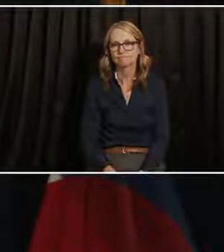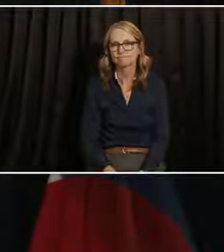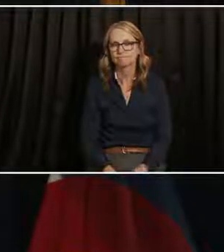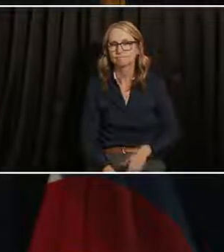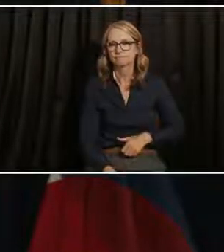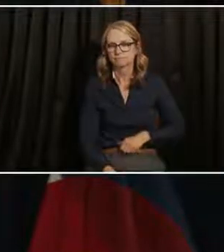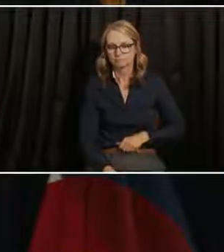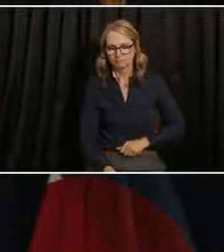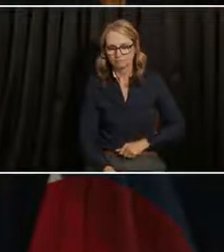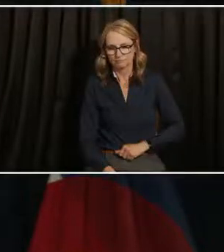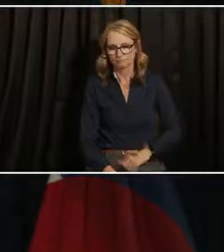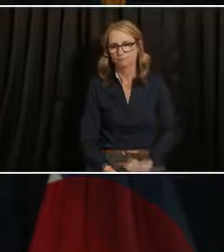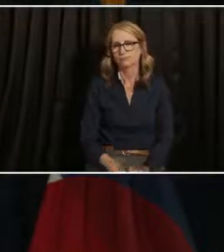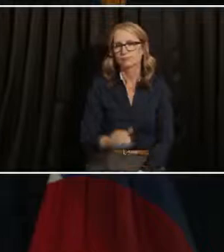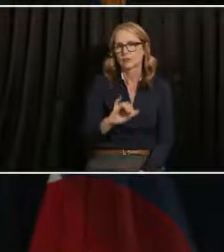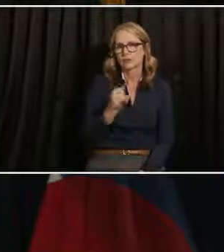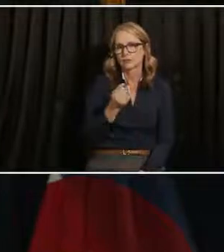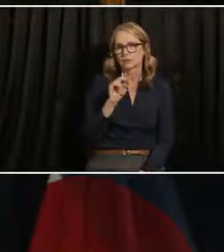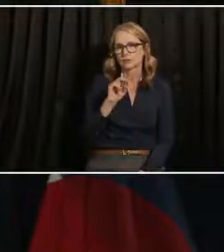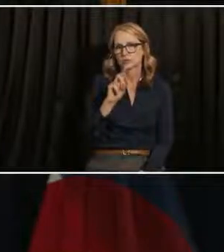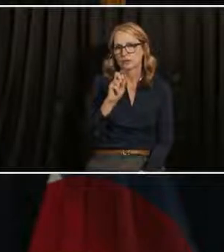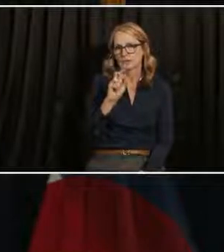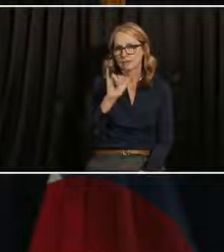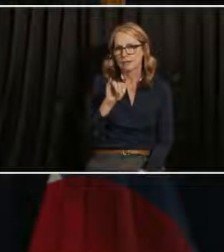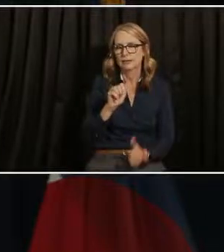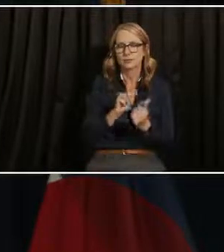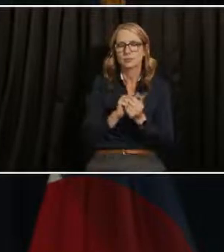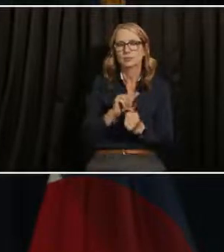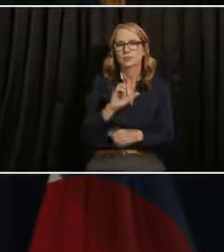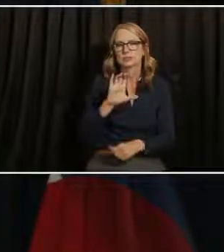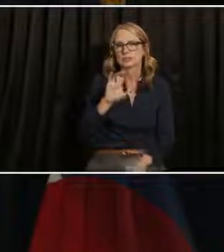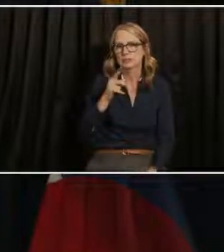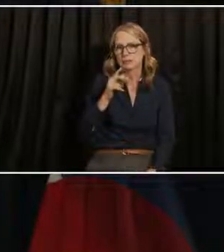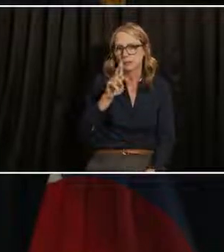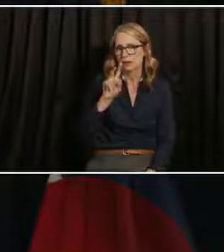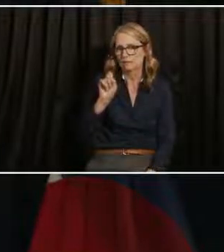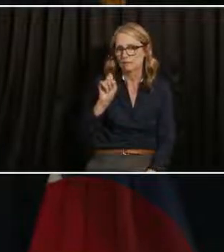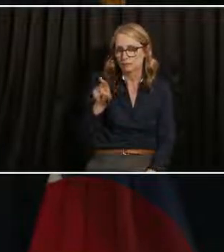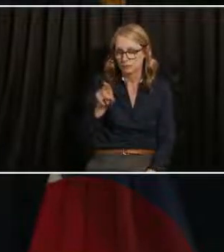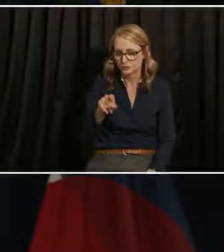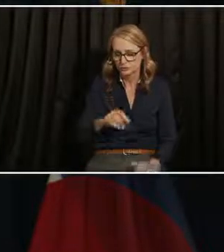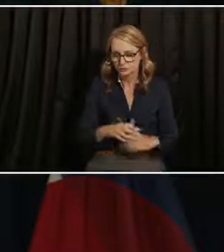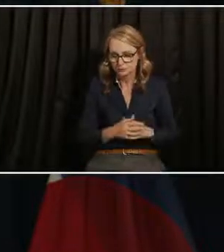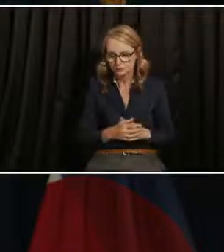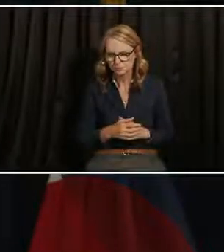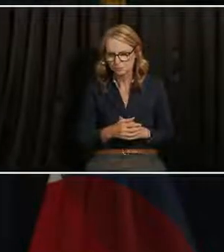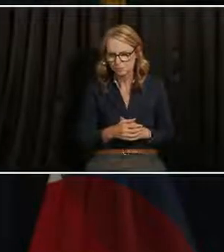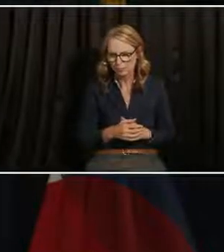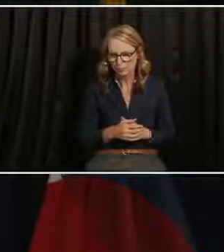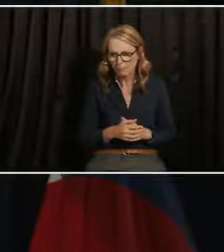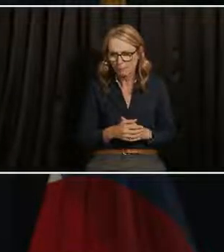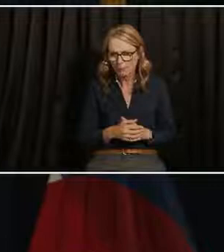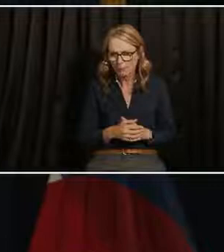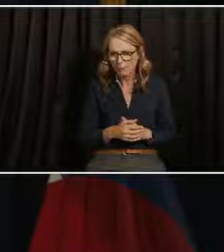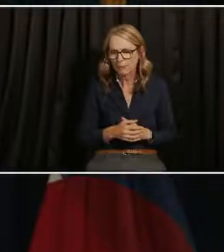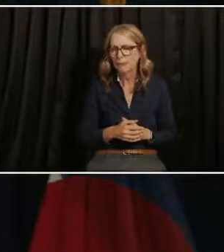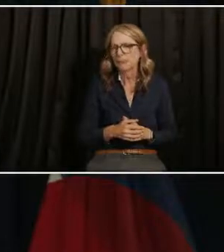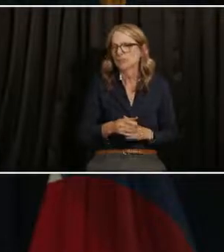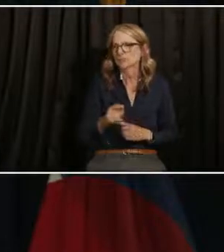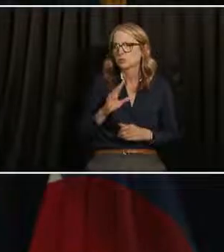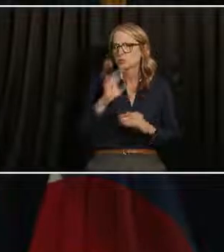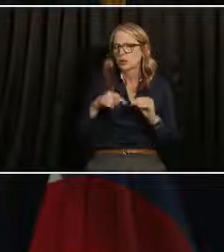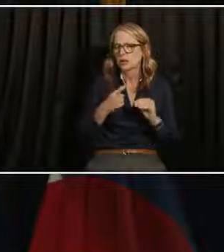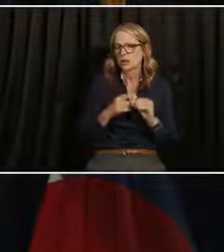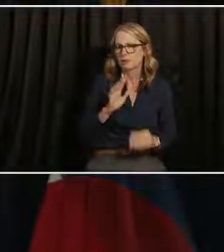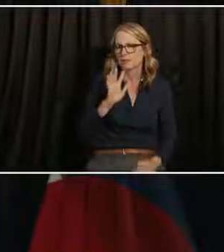Hi, Governor. John Daly, Colorado Public Radio. Thanks for taking our questions. Question on vaccines for the 5 to 11-year-olds. Yeah. Do